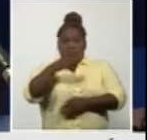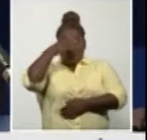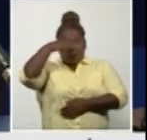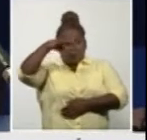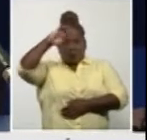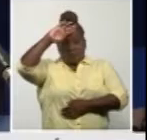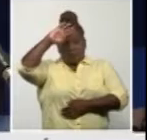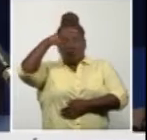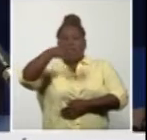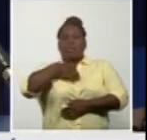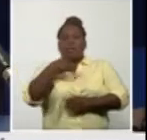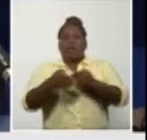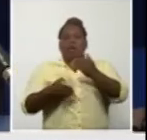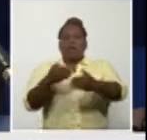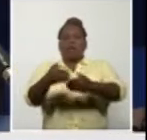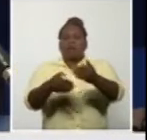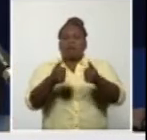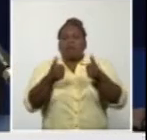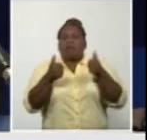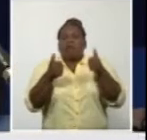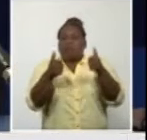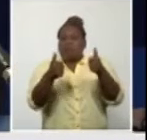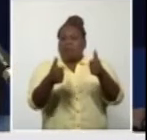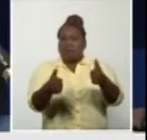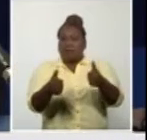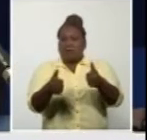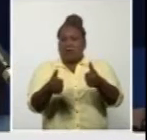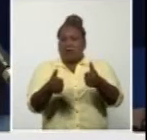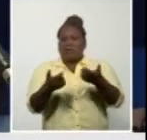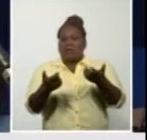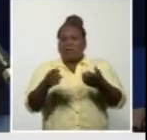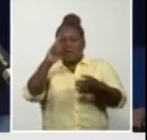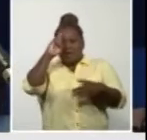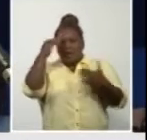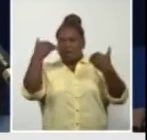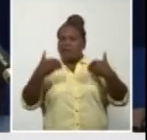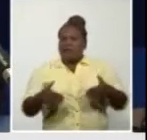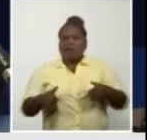who, like the rest of the children diagnosed with COVID in Cuba,